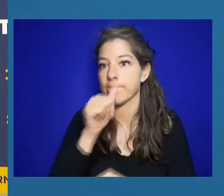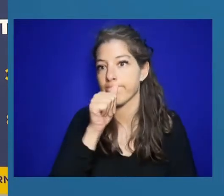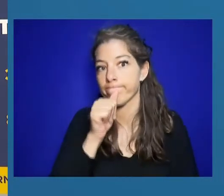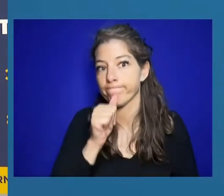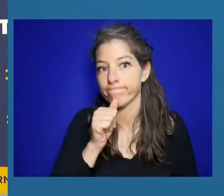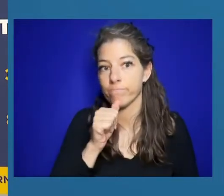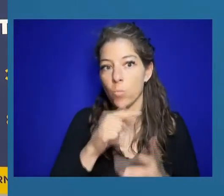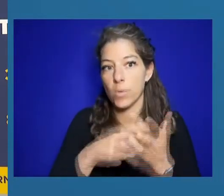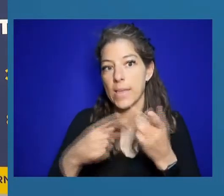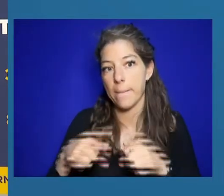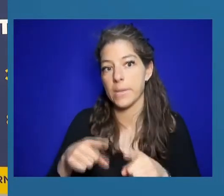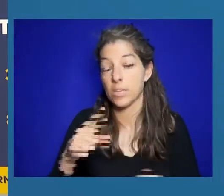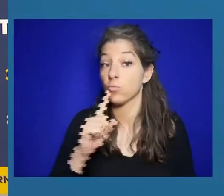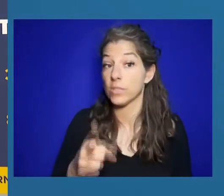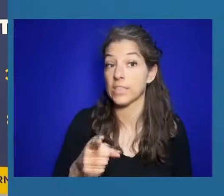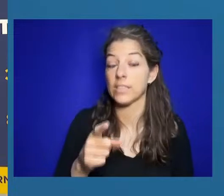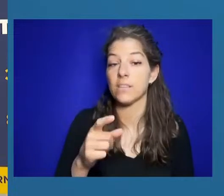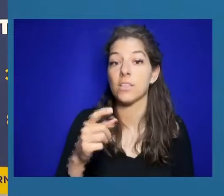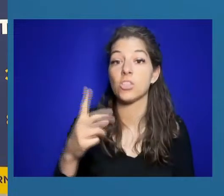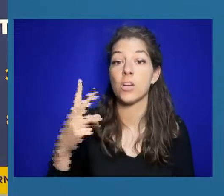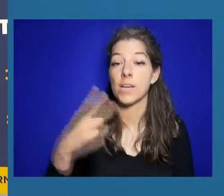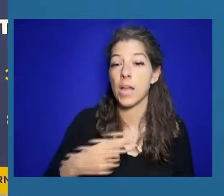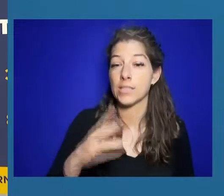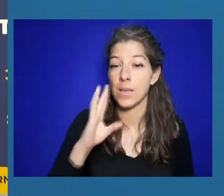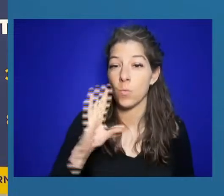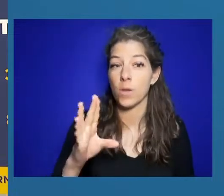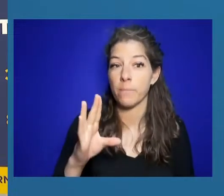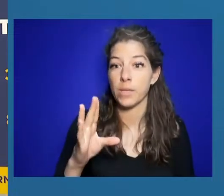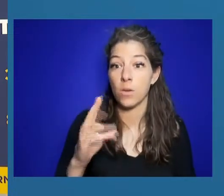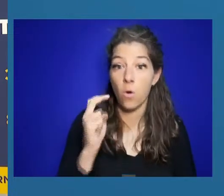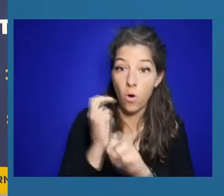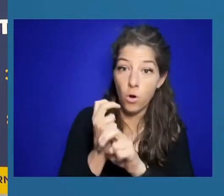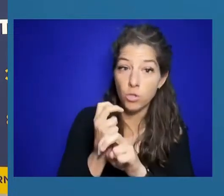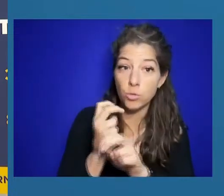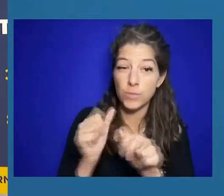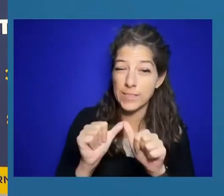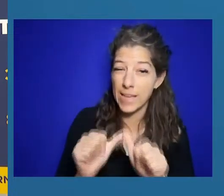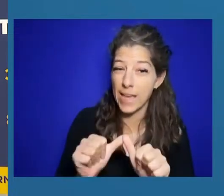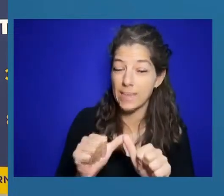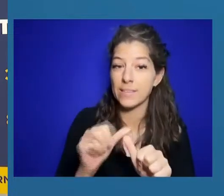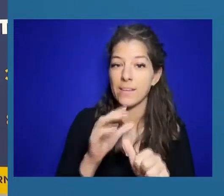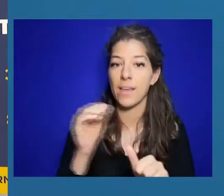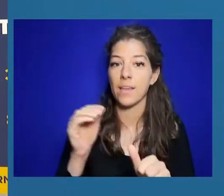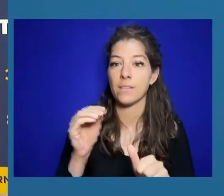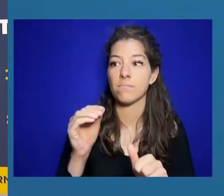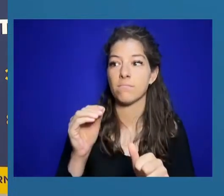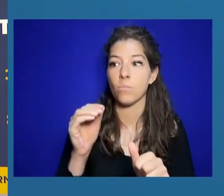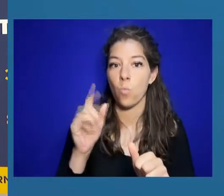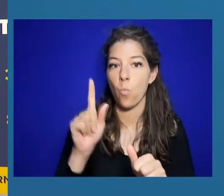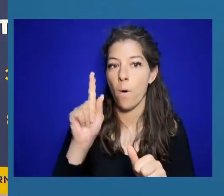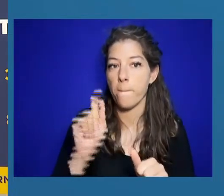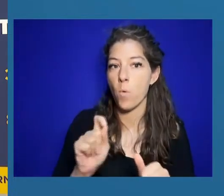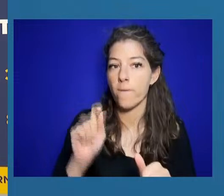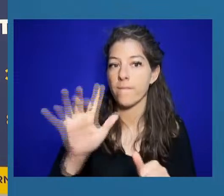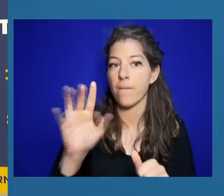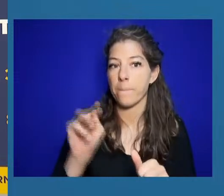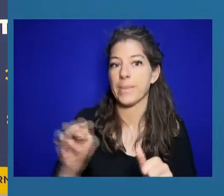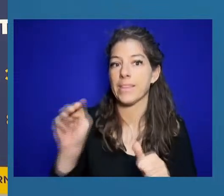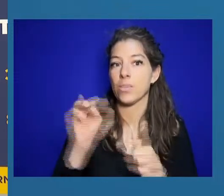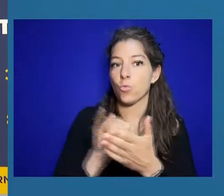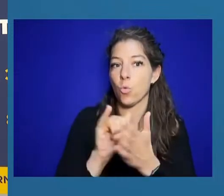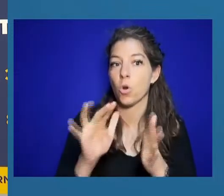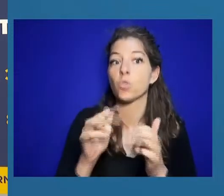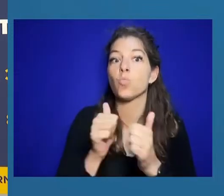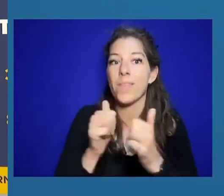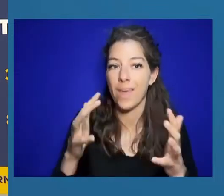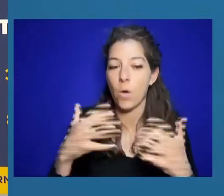happening. These are cuts which will be difficult to sustain, and as we described, there'll be 1.5 million New Yorkers without health care. That